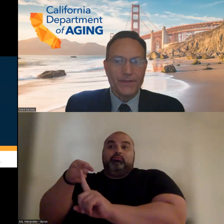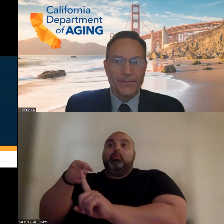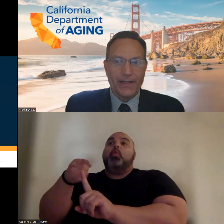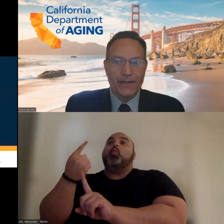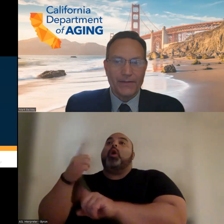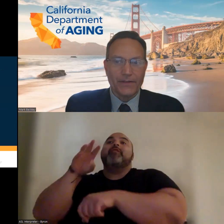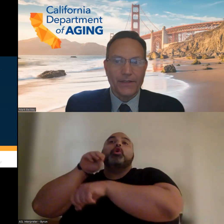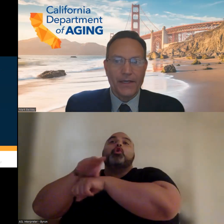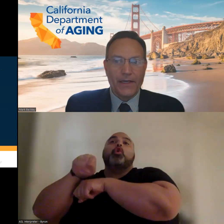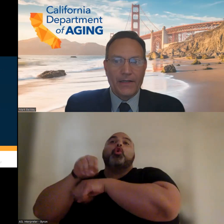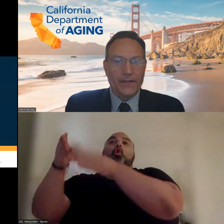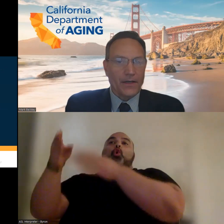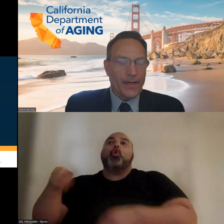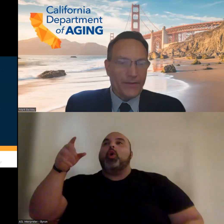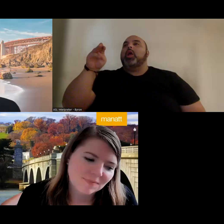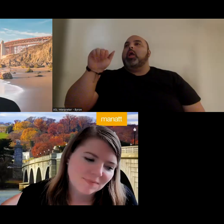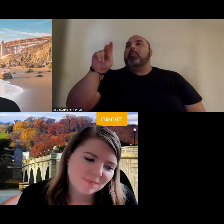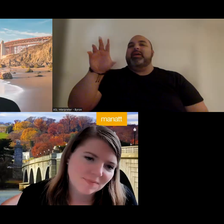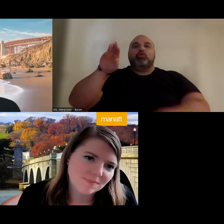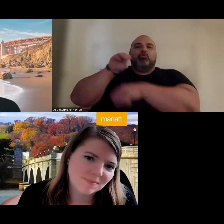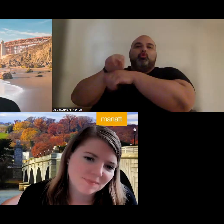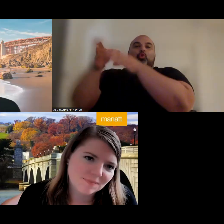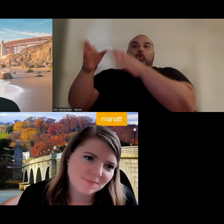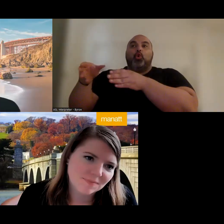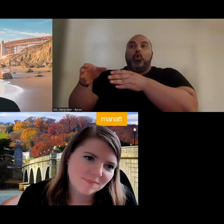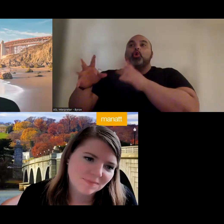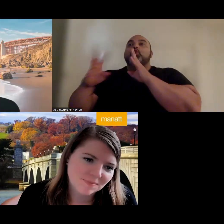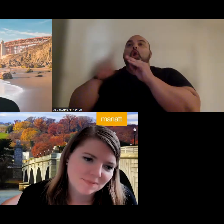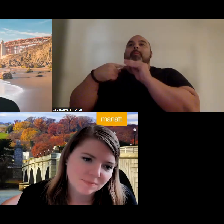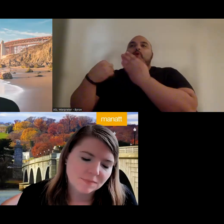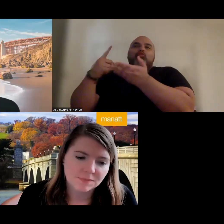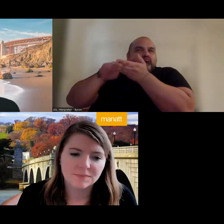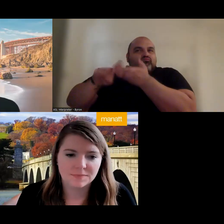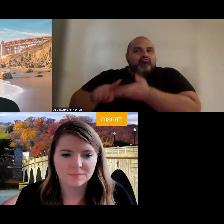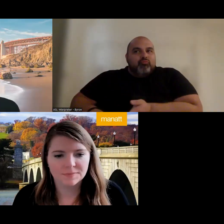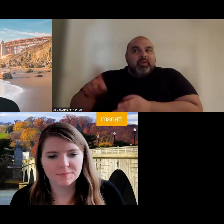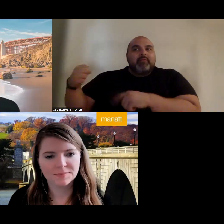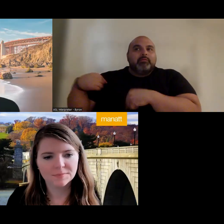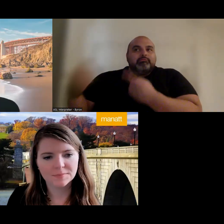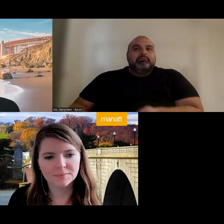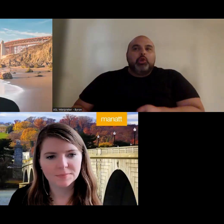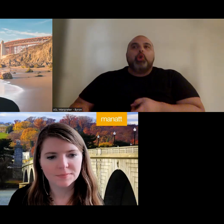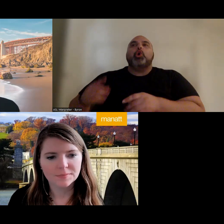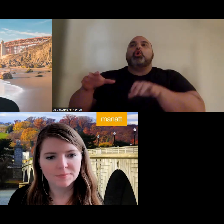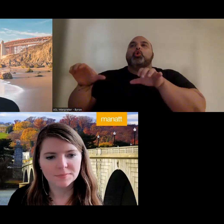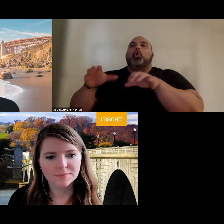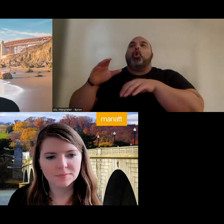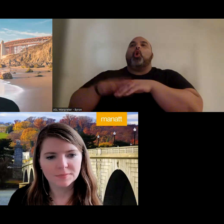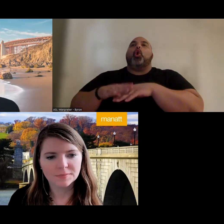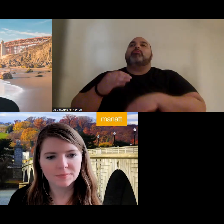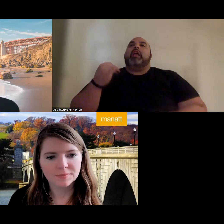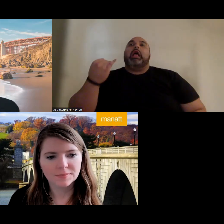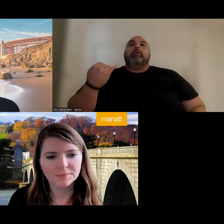consultants at MANA Consulting, to talk about the research that MANA has conducted on isolation, loneliness, and